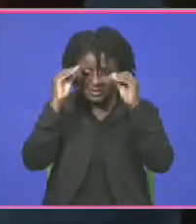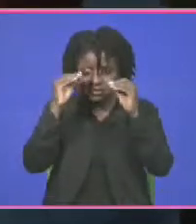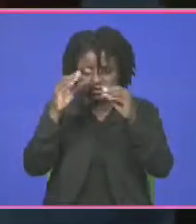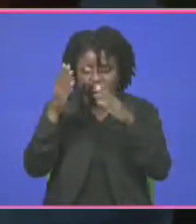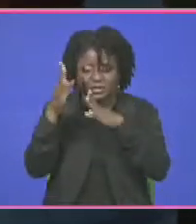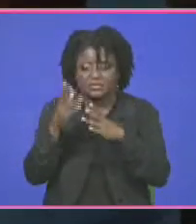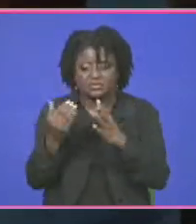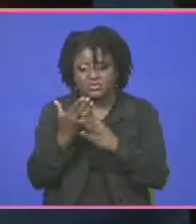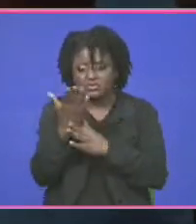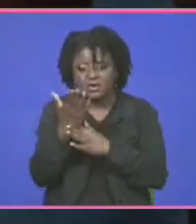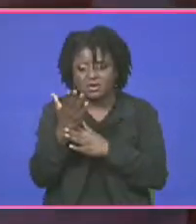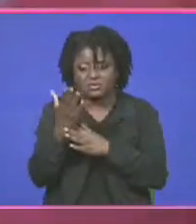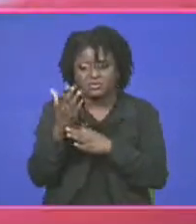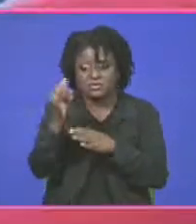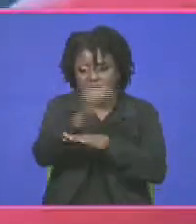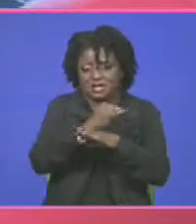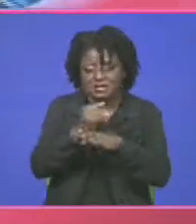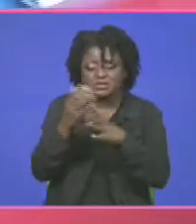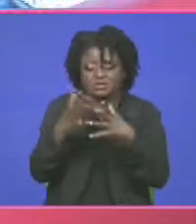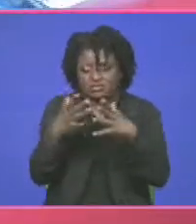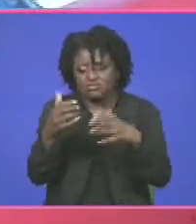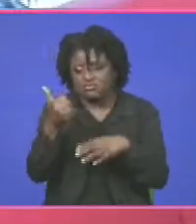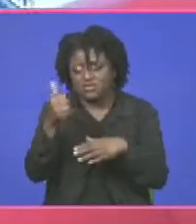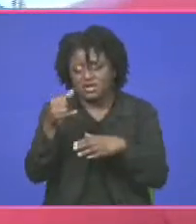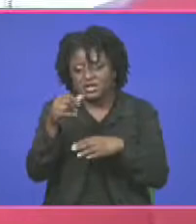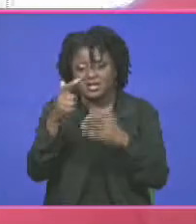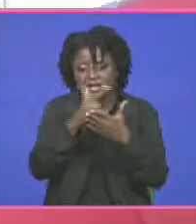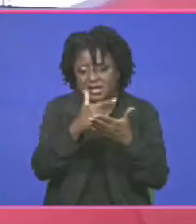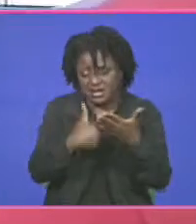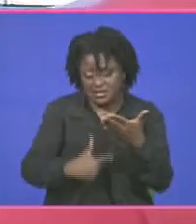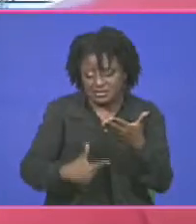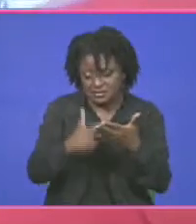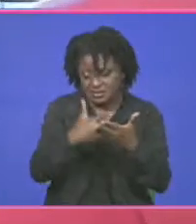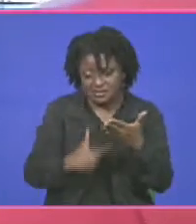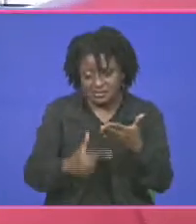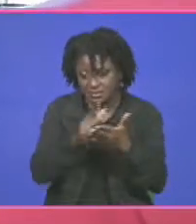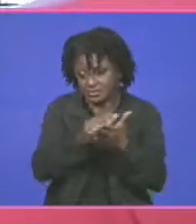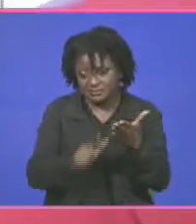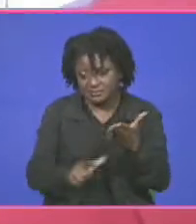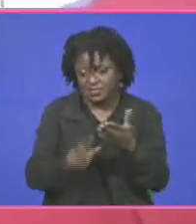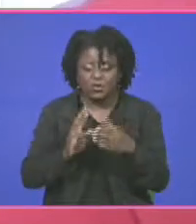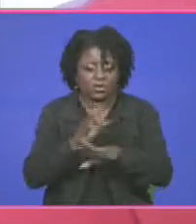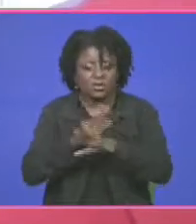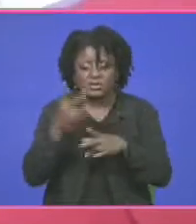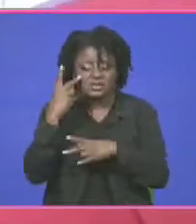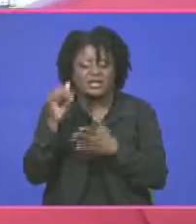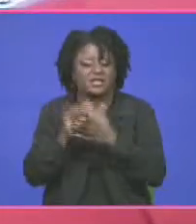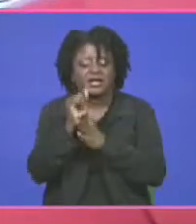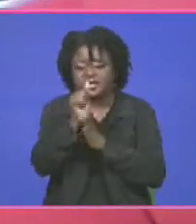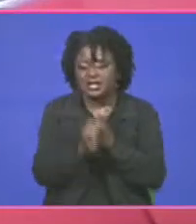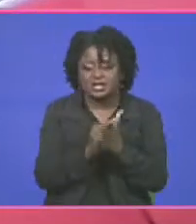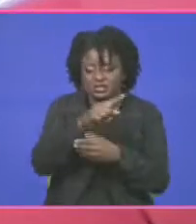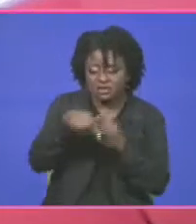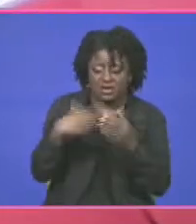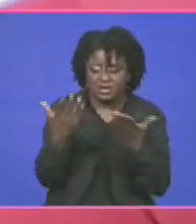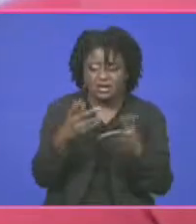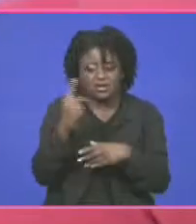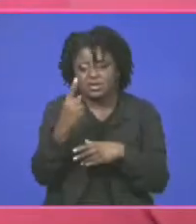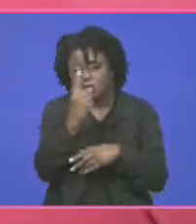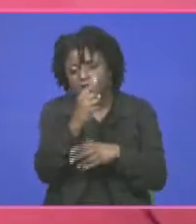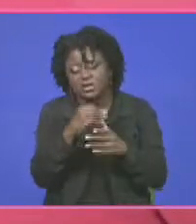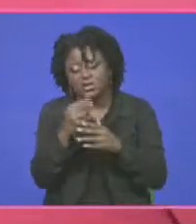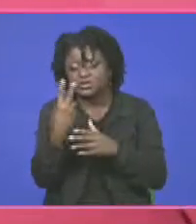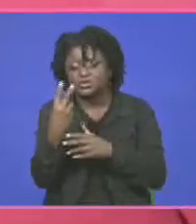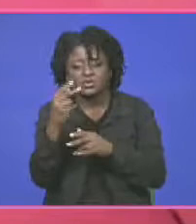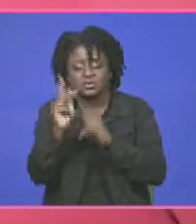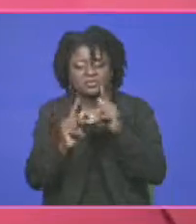lesson. We don't see that age, not around here. Only one or two persons live to reach that age.